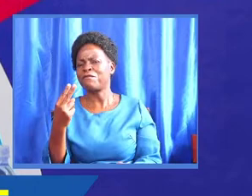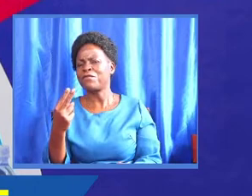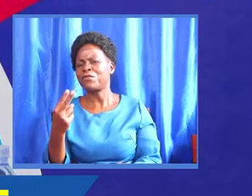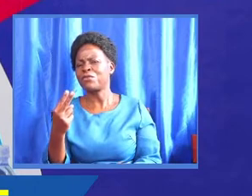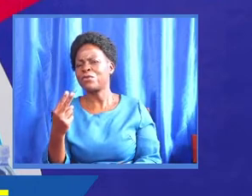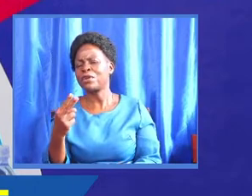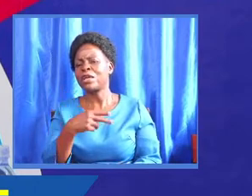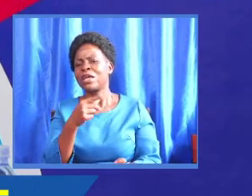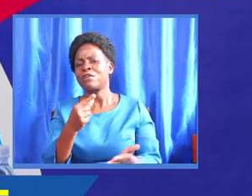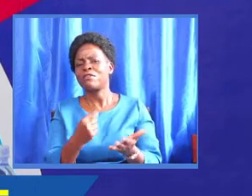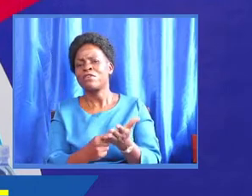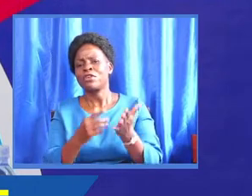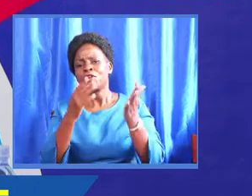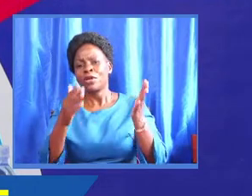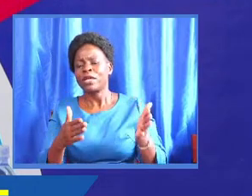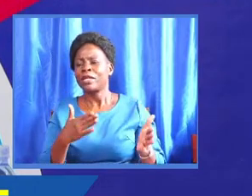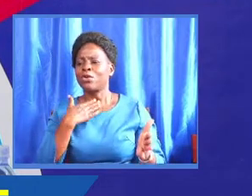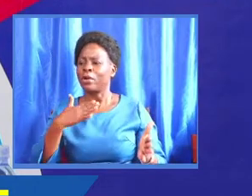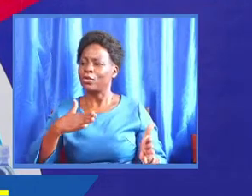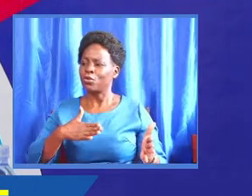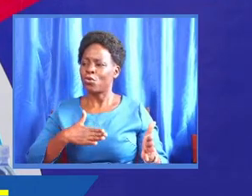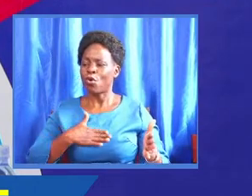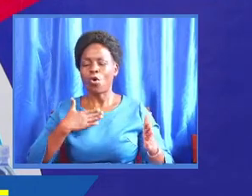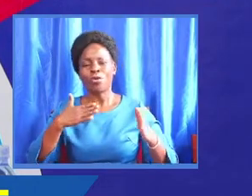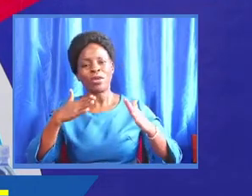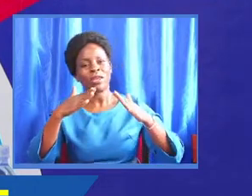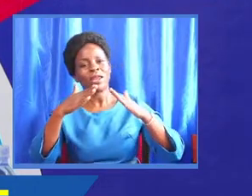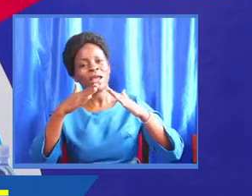every Ugandan wants to own a house with a garden,